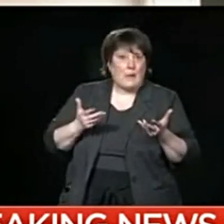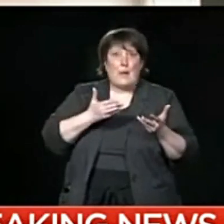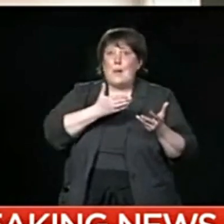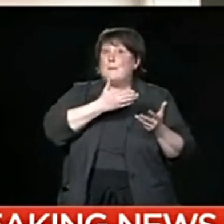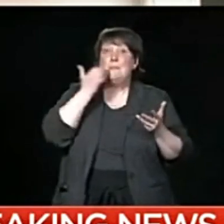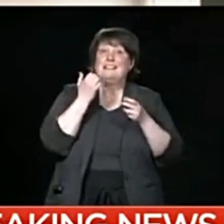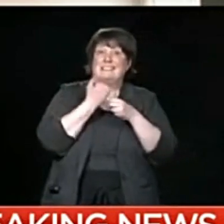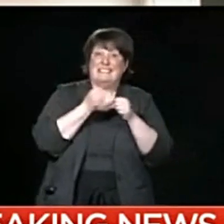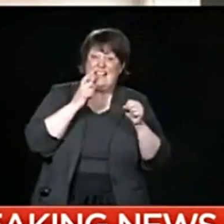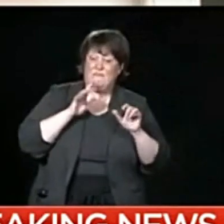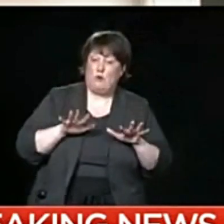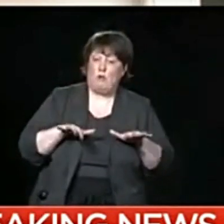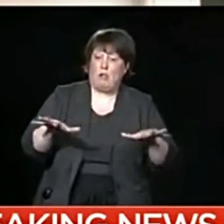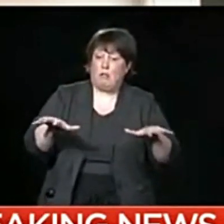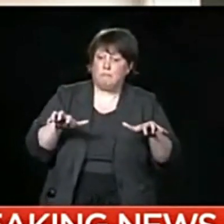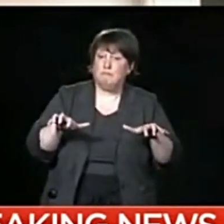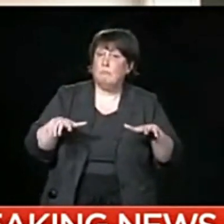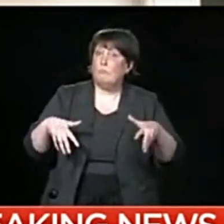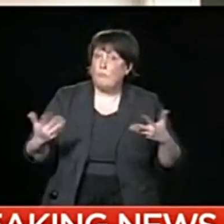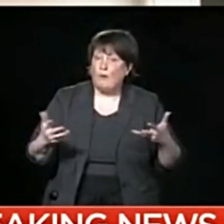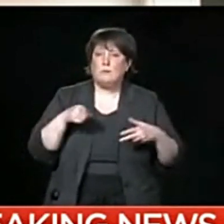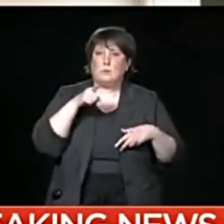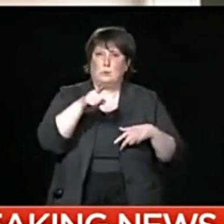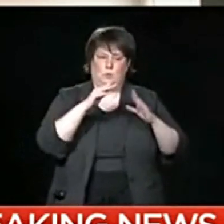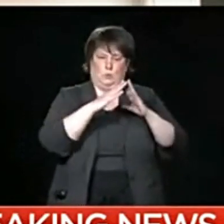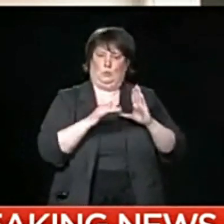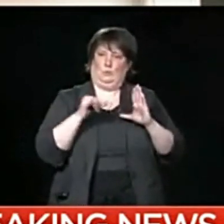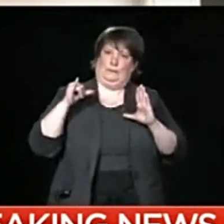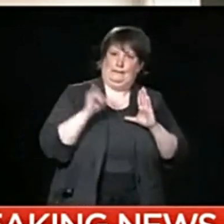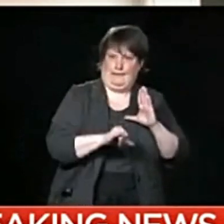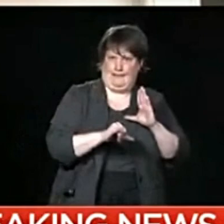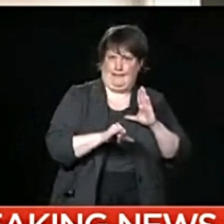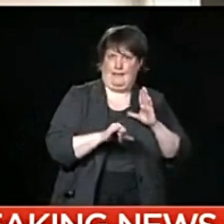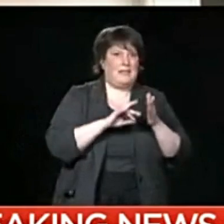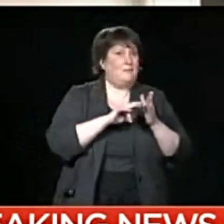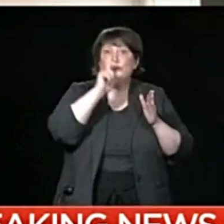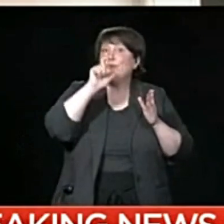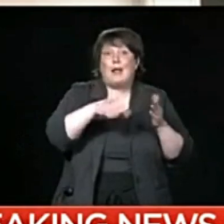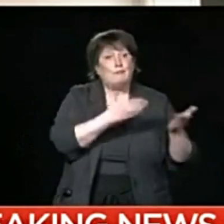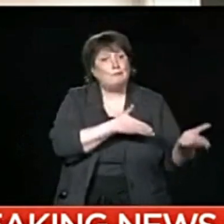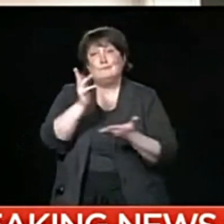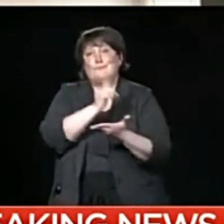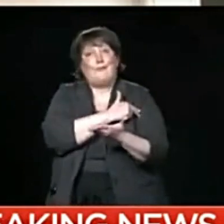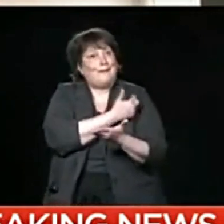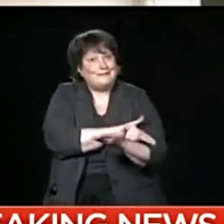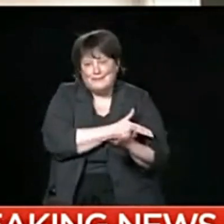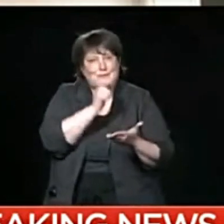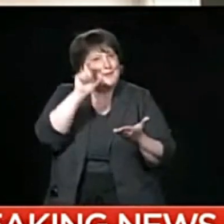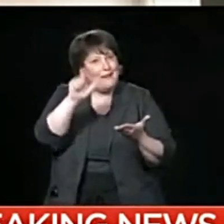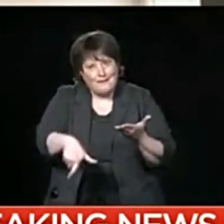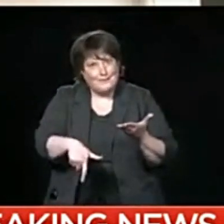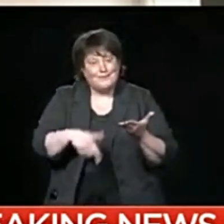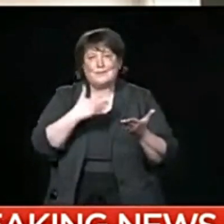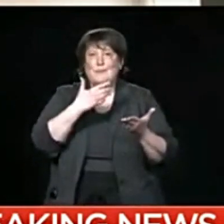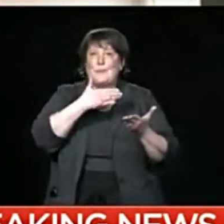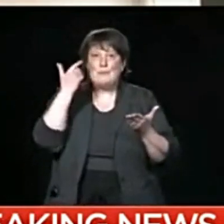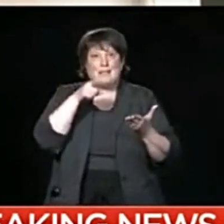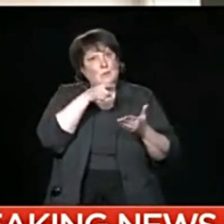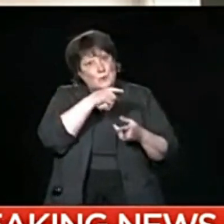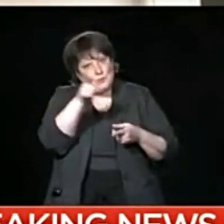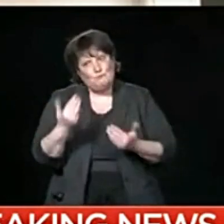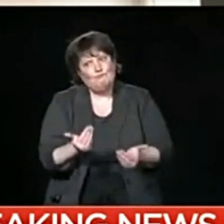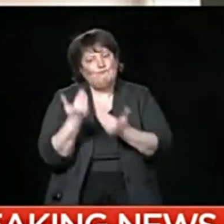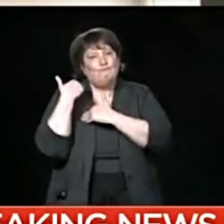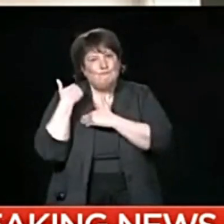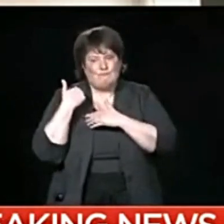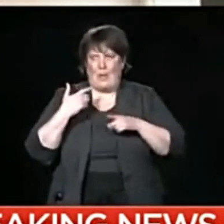follow public health recommendations, you can slow the spread. And that means fewer patients in our hospitals, fewer people